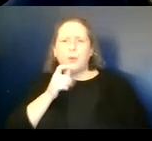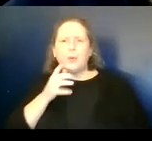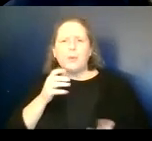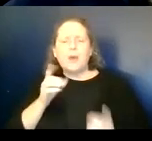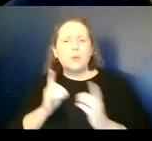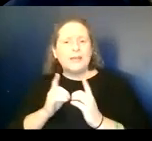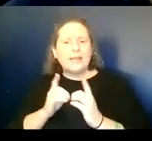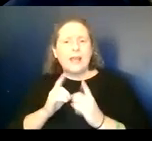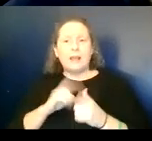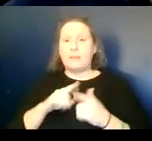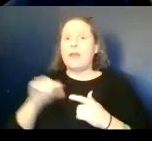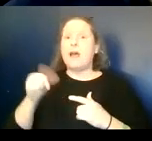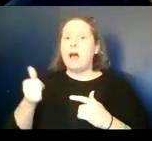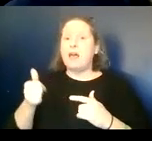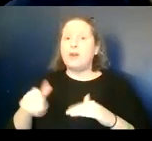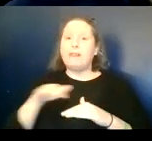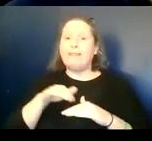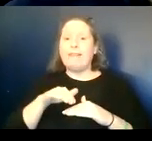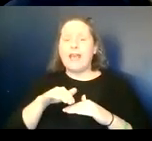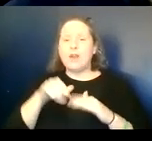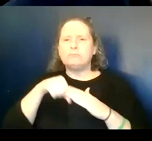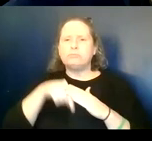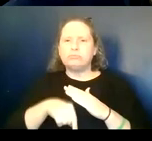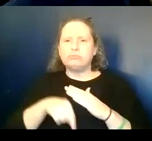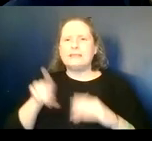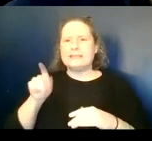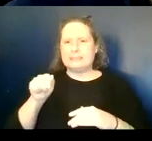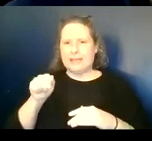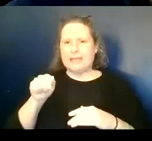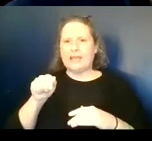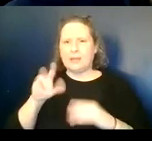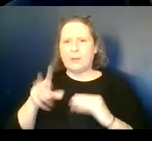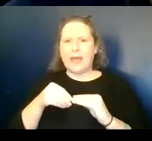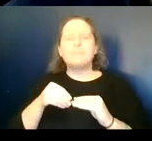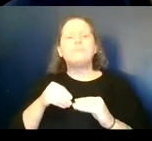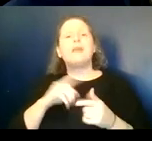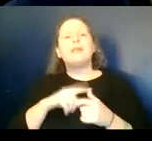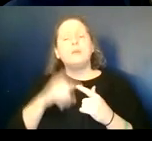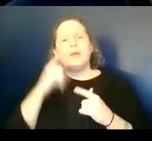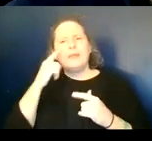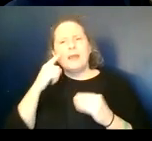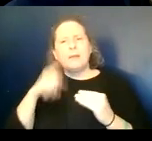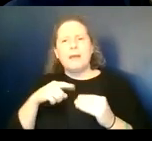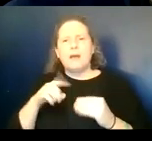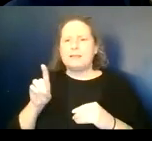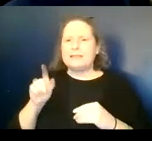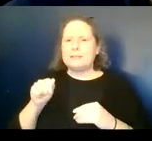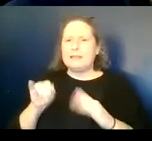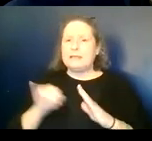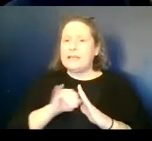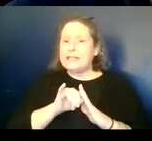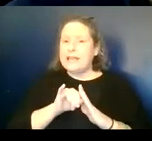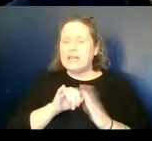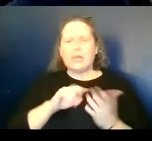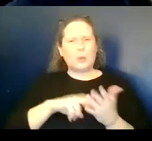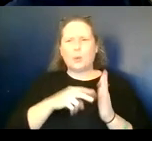another layer of disability, right? And so when we think about disability identity, what does that mean? That might be different for everyone. It's sort of